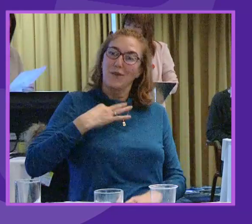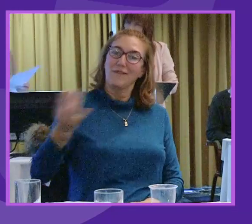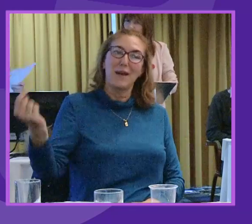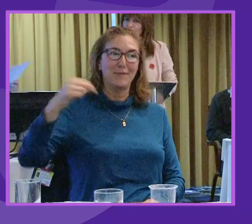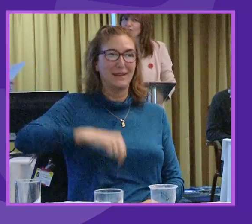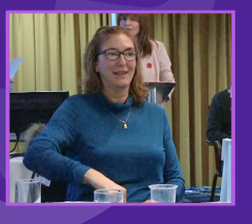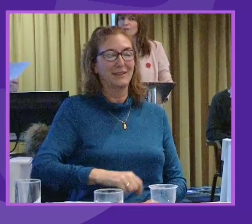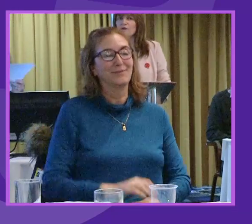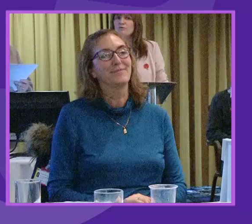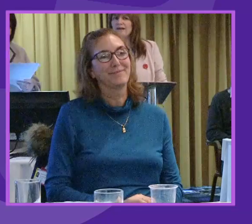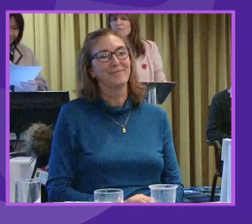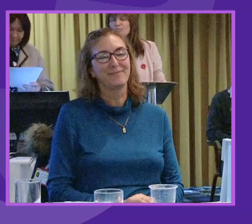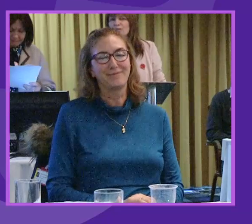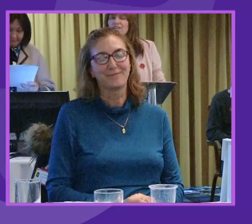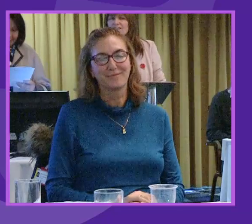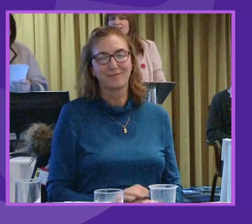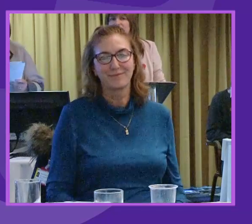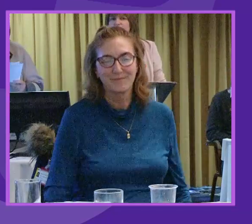to be here. So thank you for inviting us.